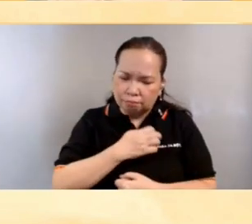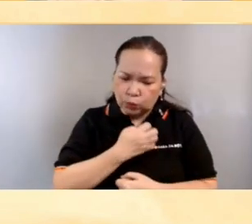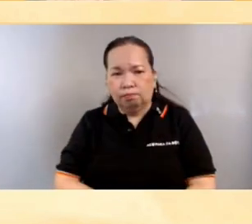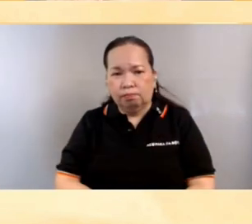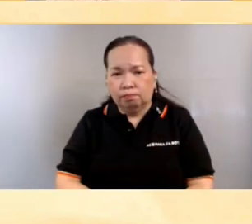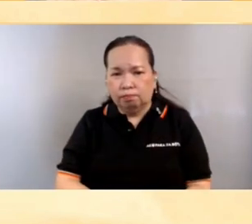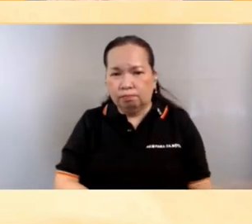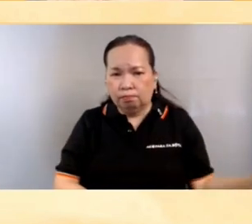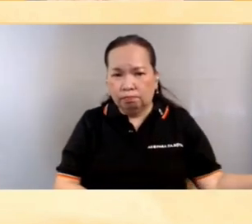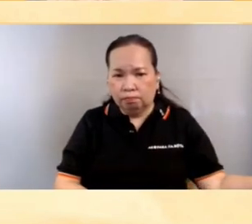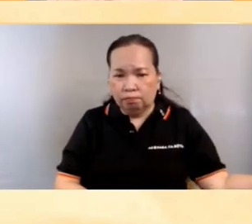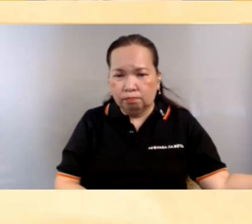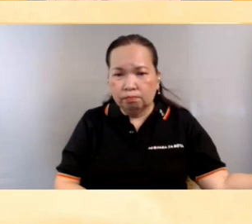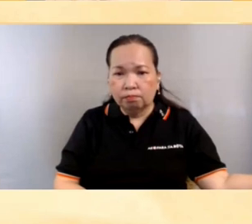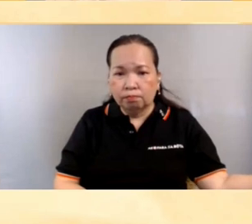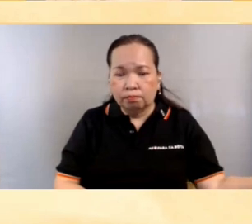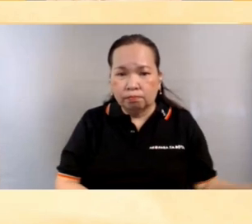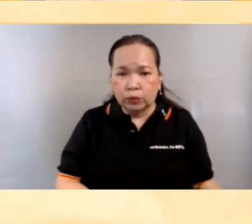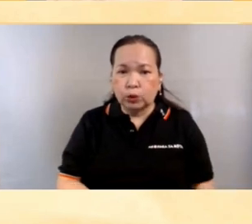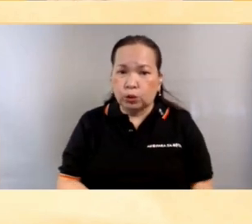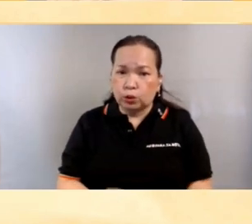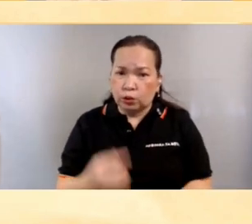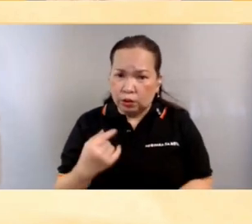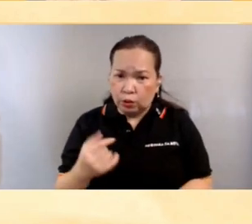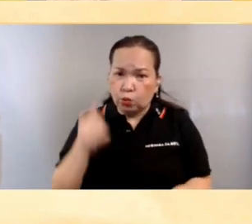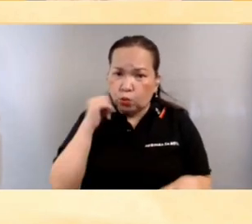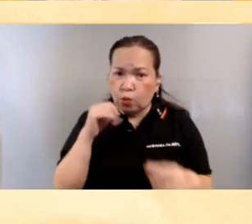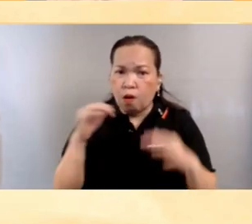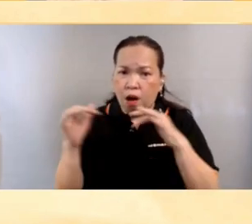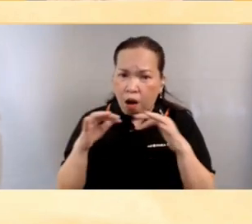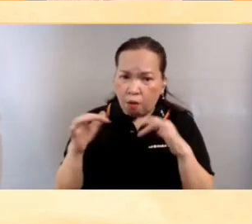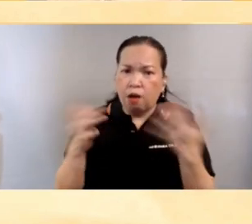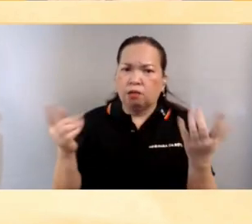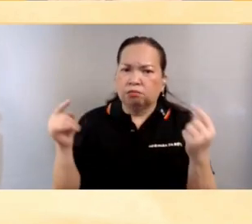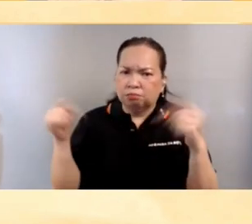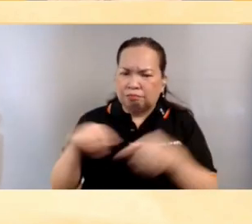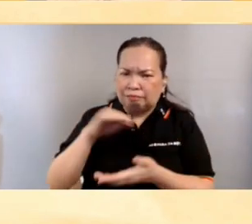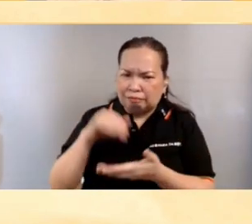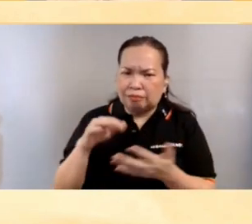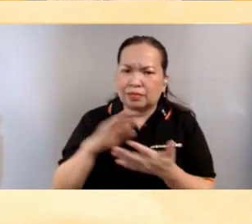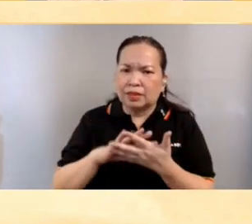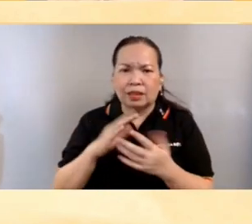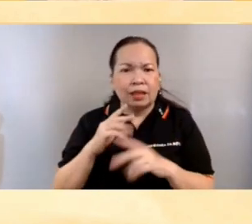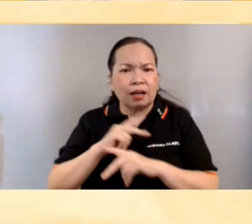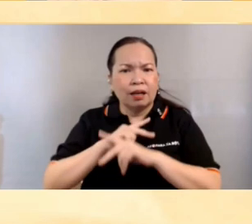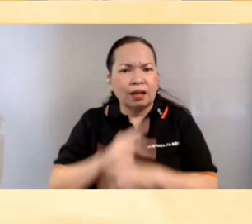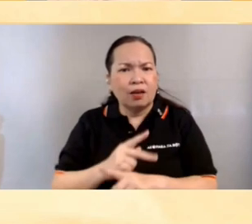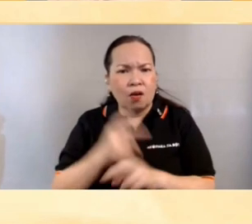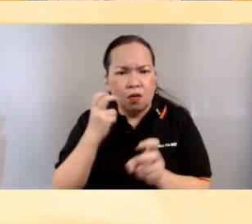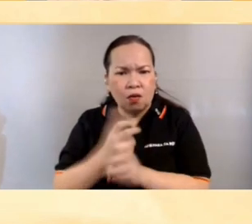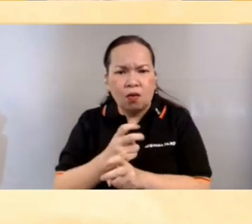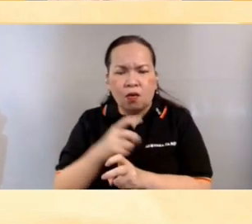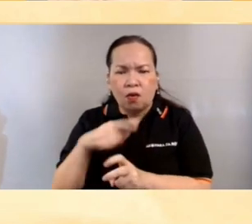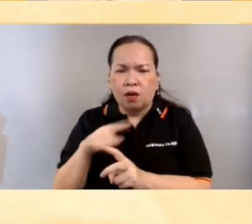stress. The constant presence of conflict and displacement drives protection risks and impacts